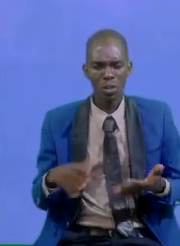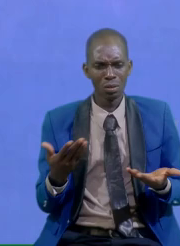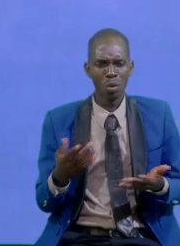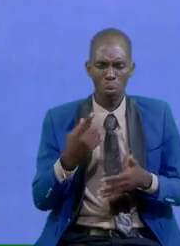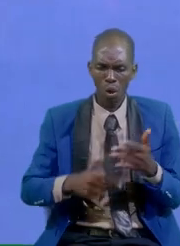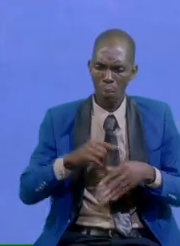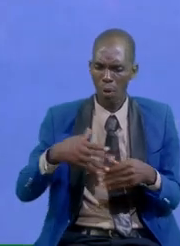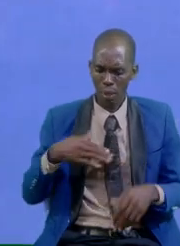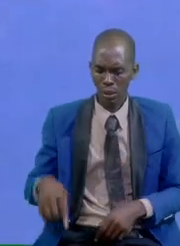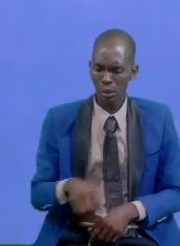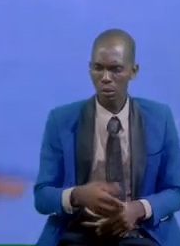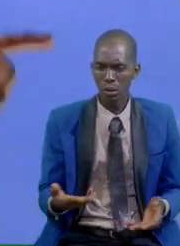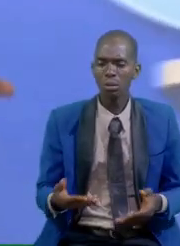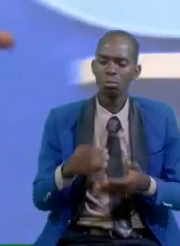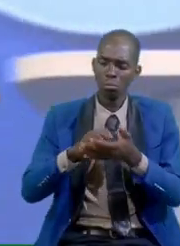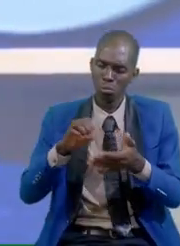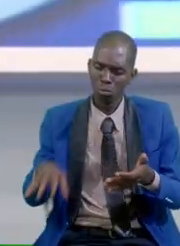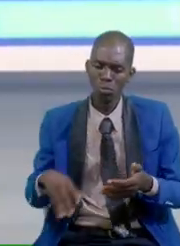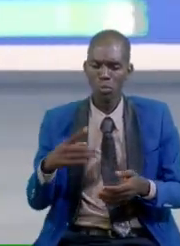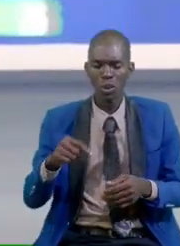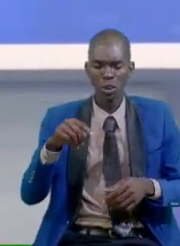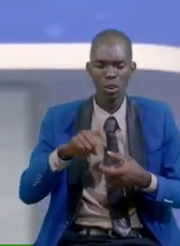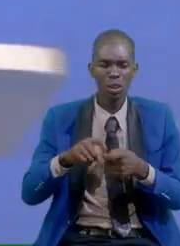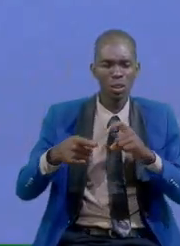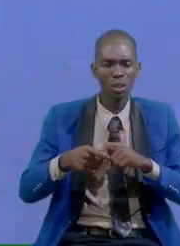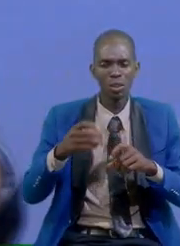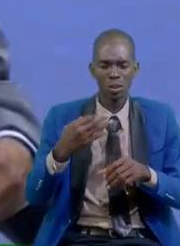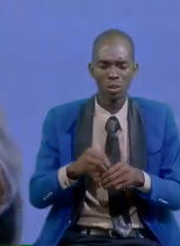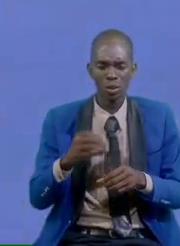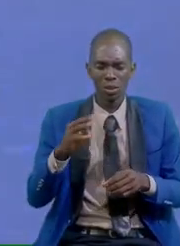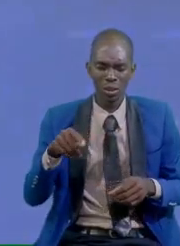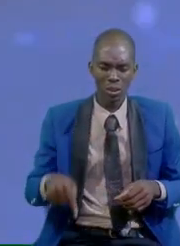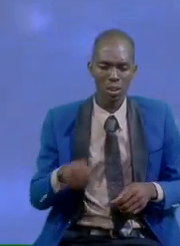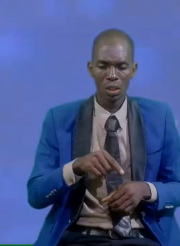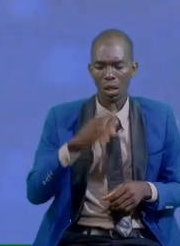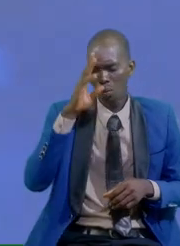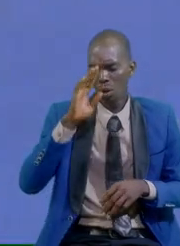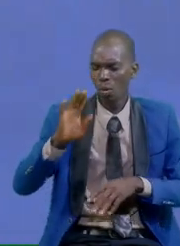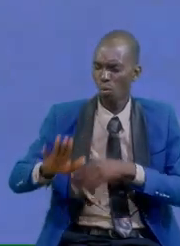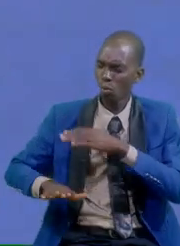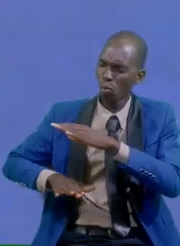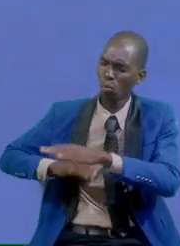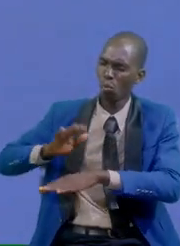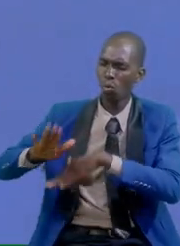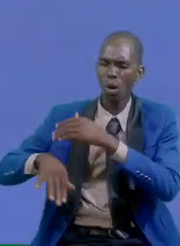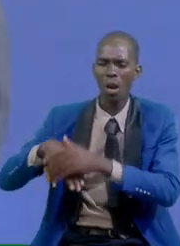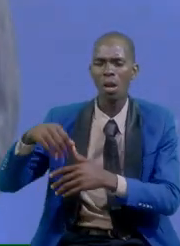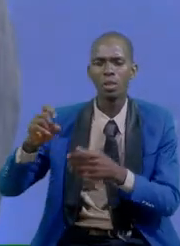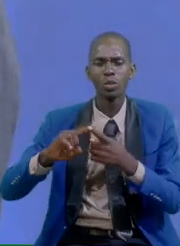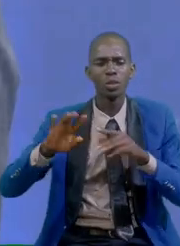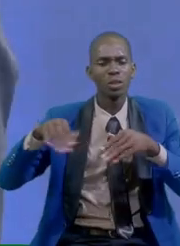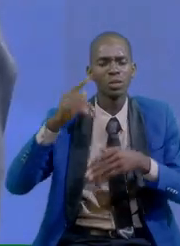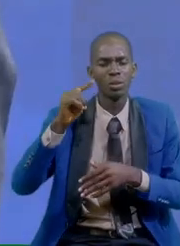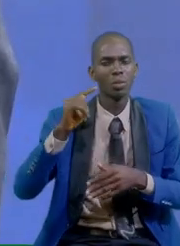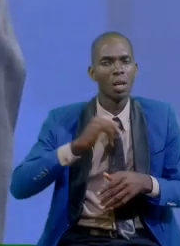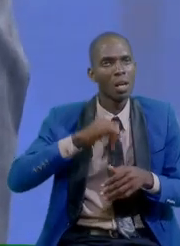they removed the chains on the legs. And the man walked out to give testimony. And that man, I still remember,